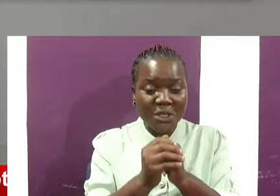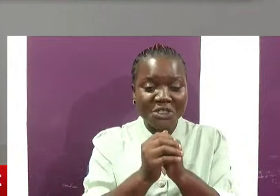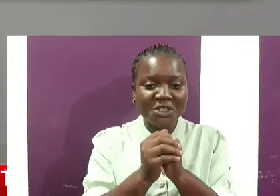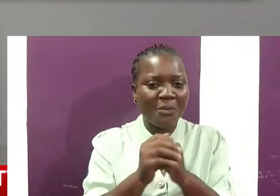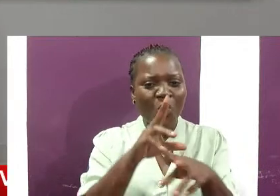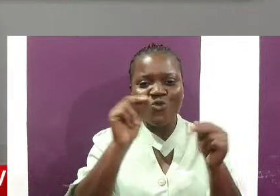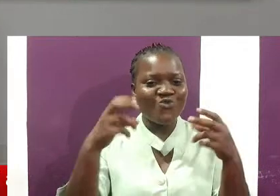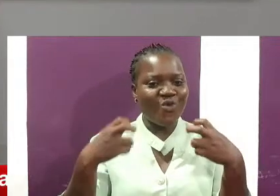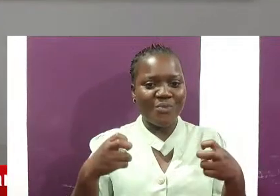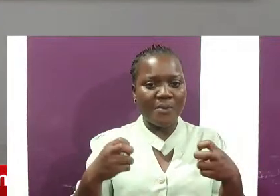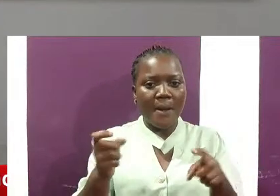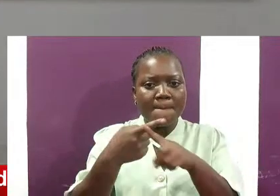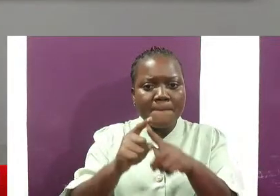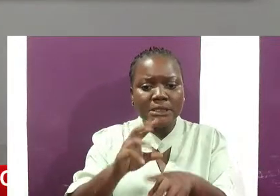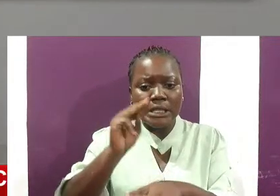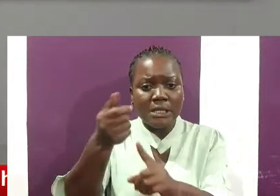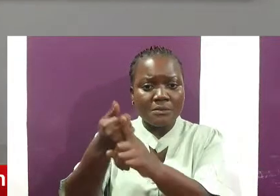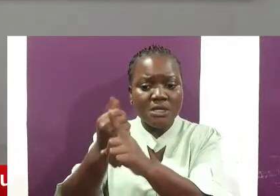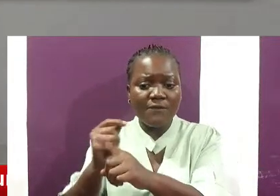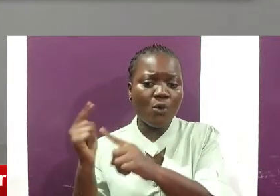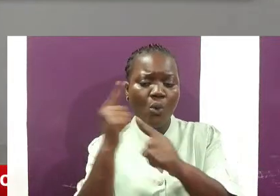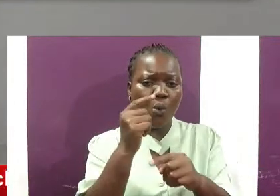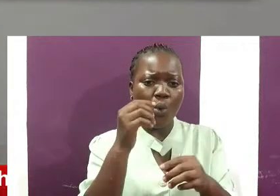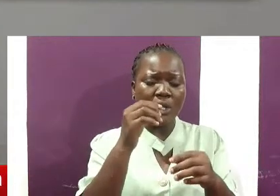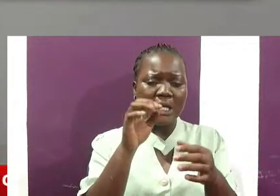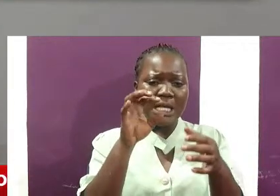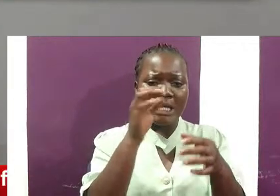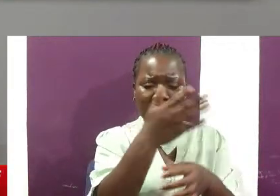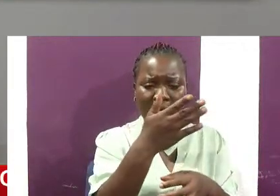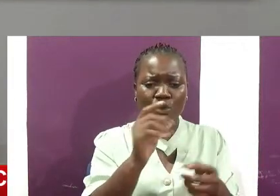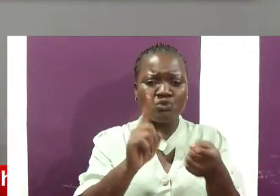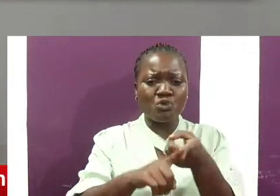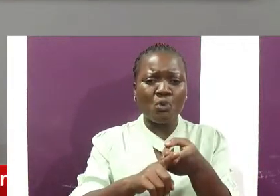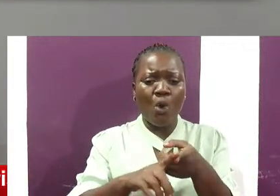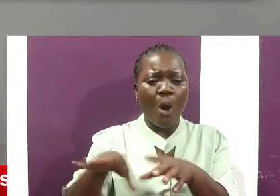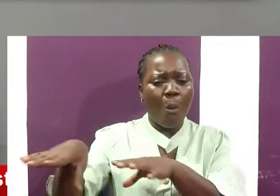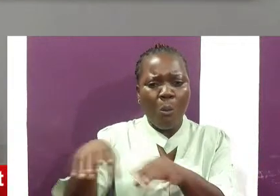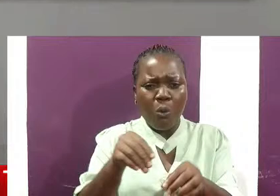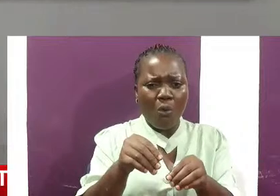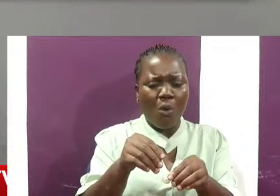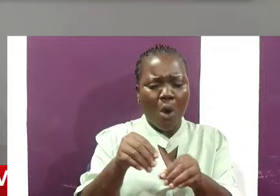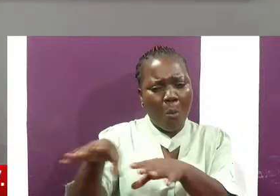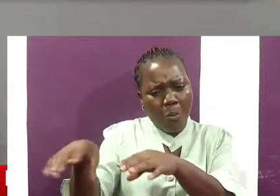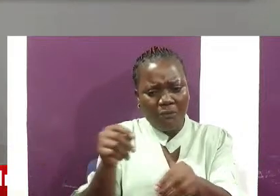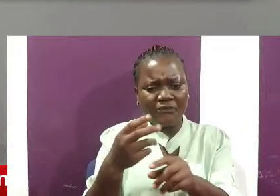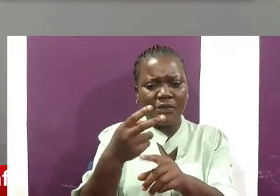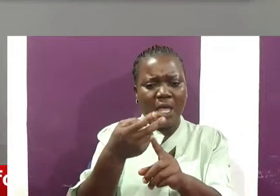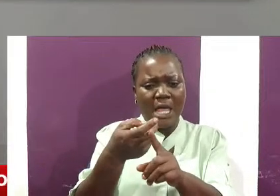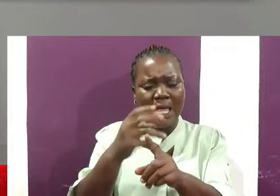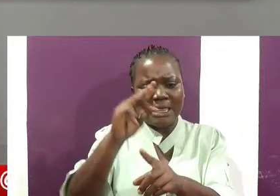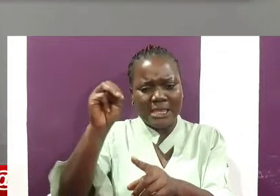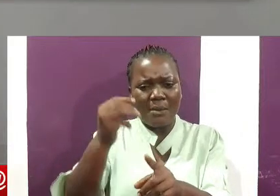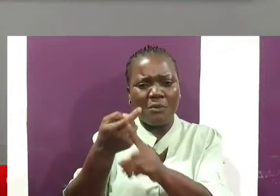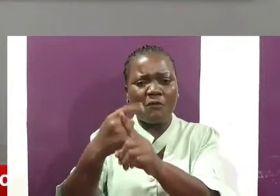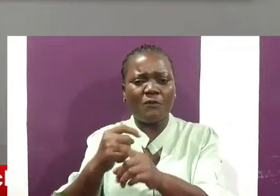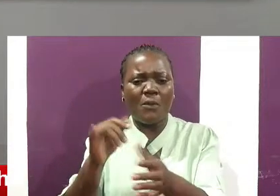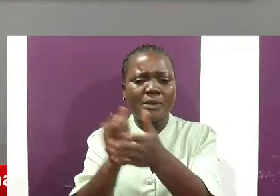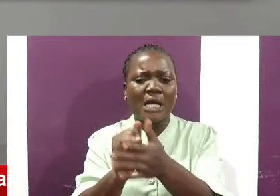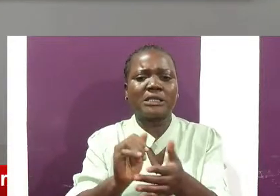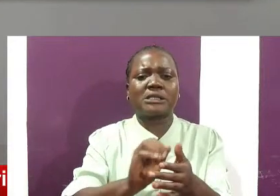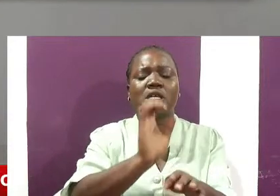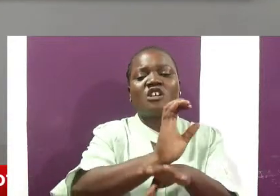But they also sought those in the community because the Bible also says they went house to house. Not everybody's always going to be of the same